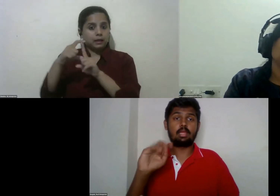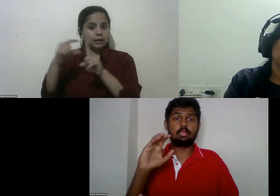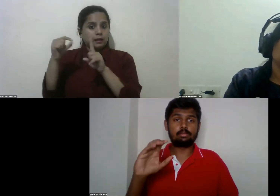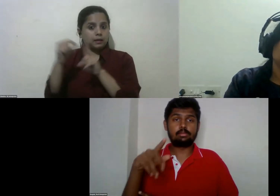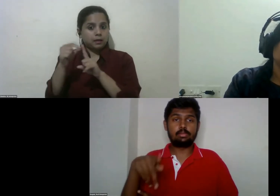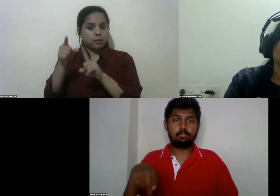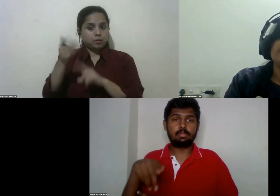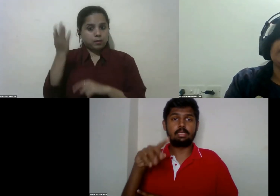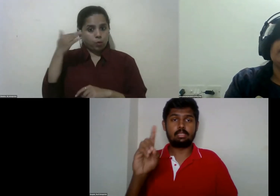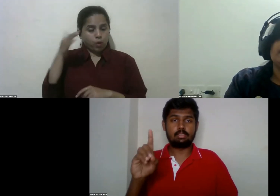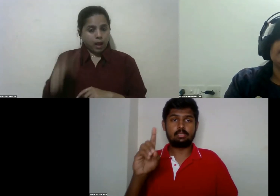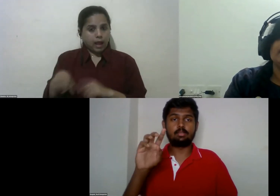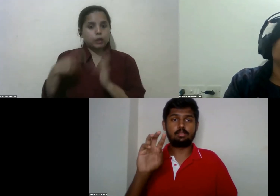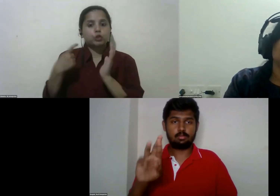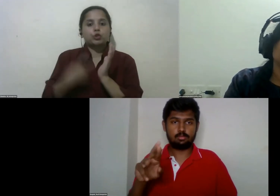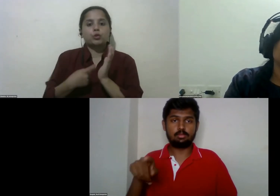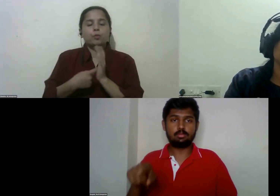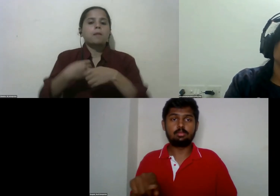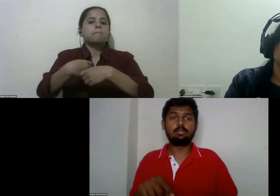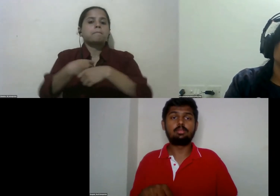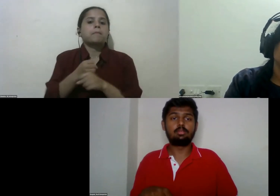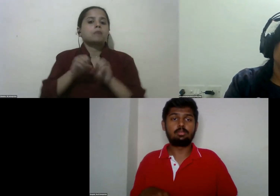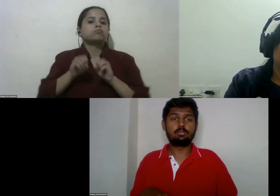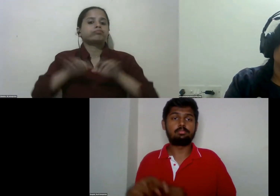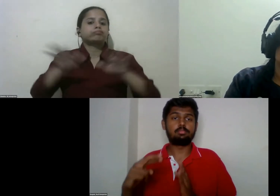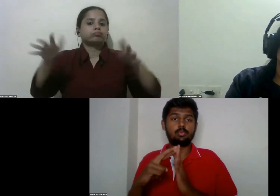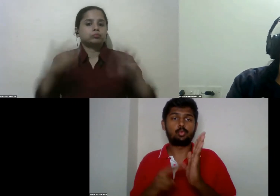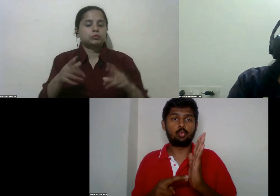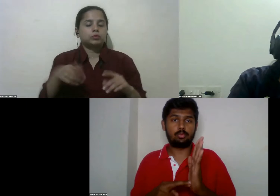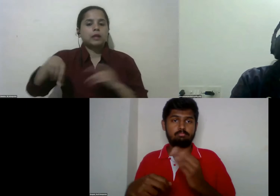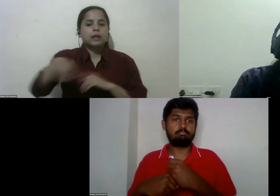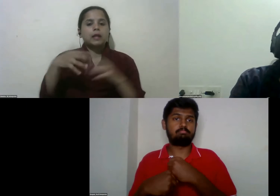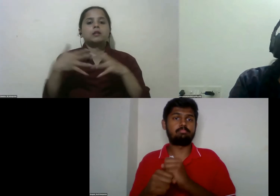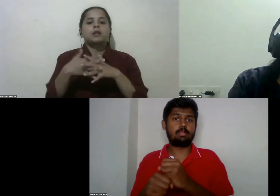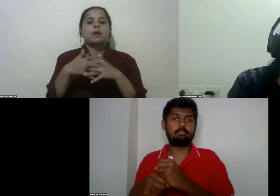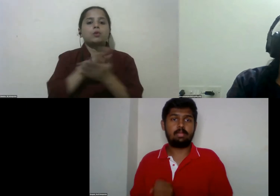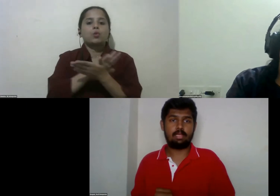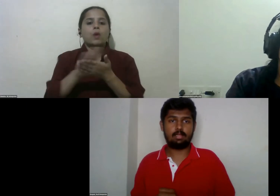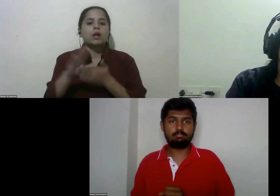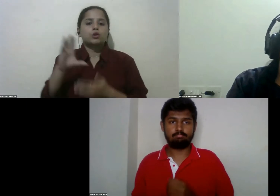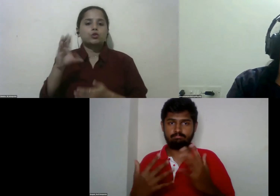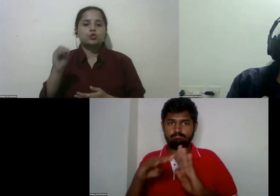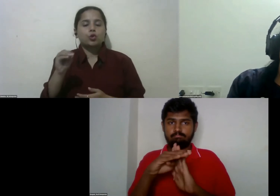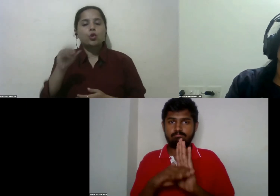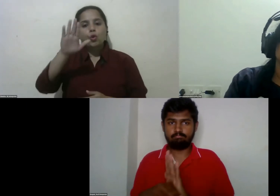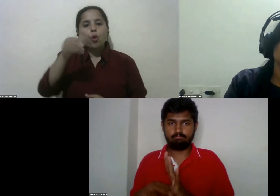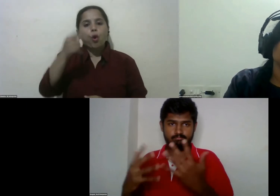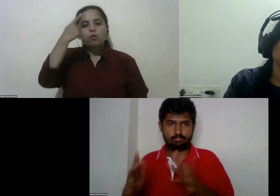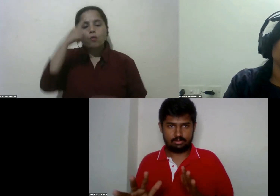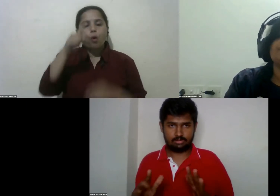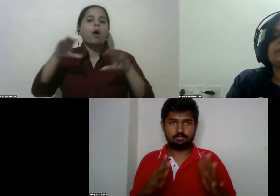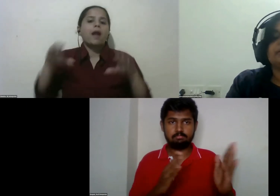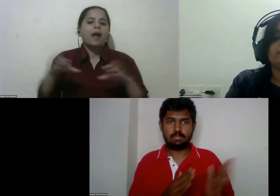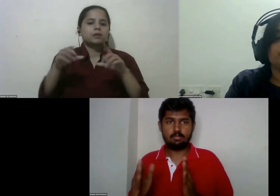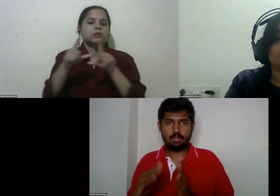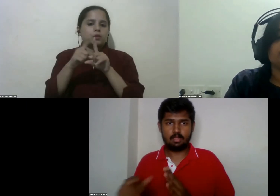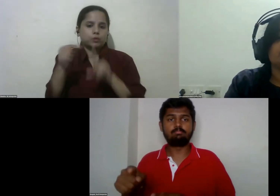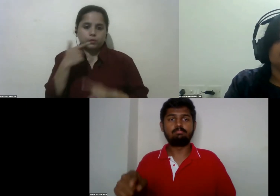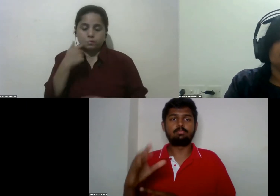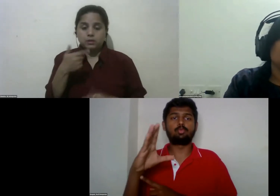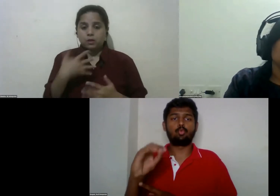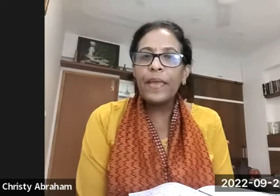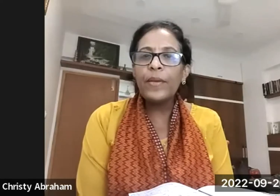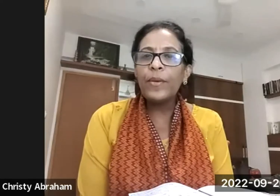inclusion of CBR in the WHO call for actions. So towards this, I welcome Christy to present the